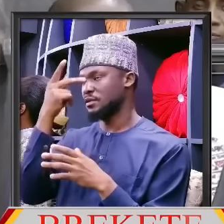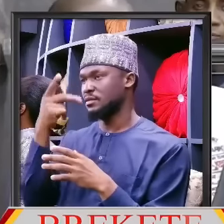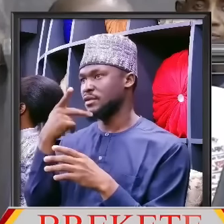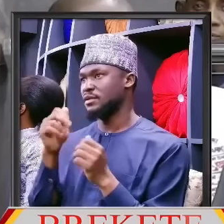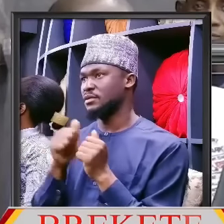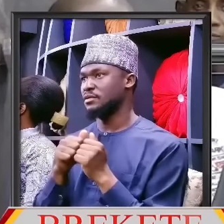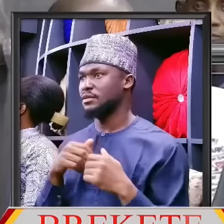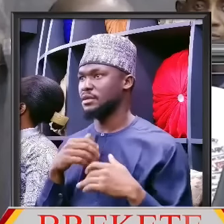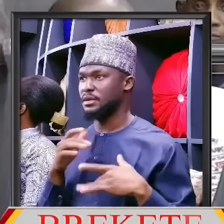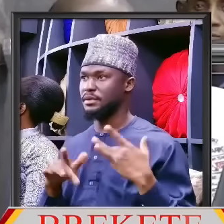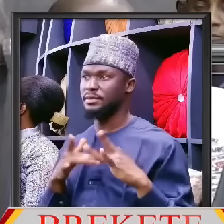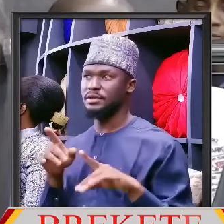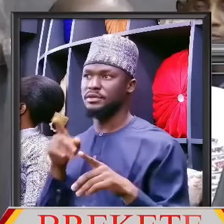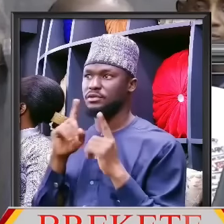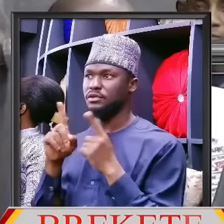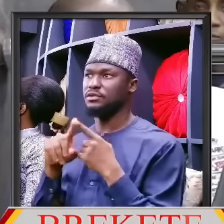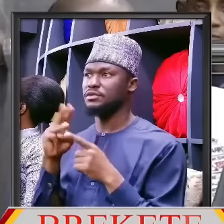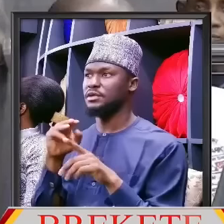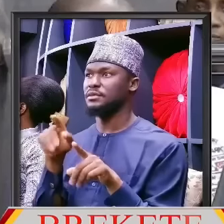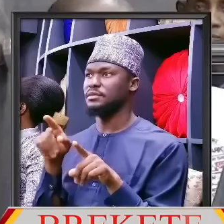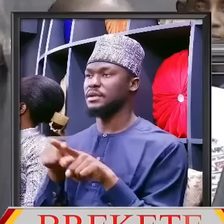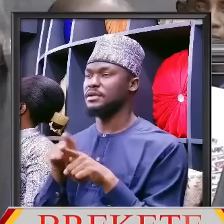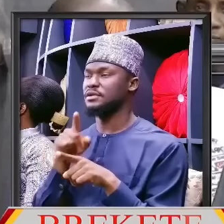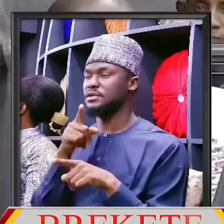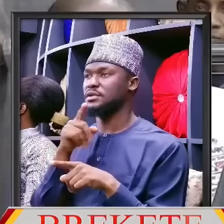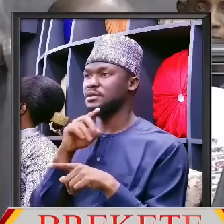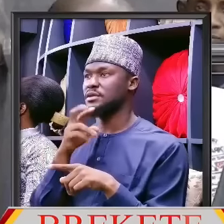empathy. Talk to them like, say, now you get these